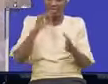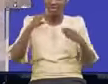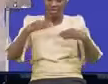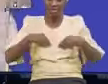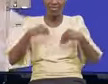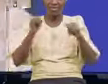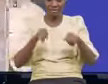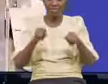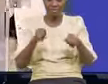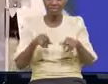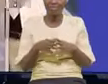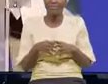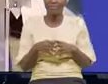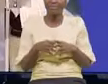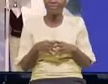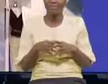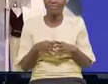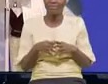Nusi a je.